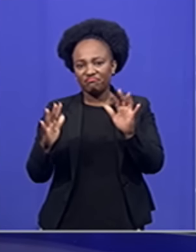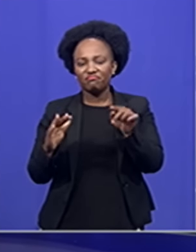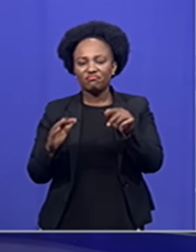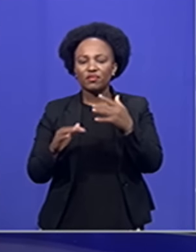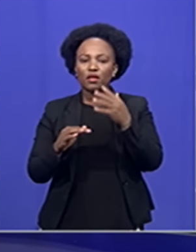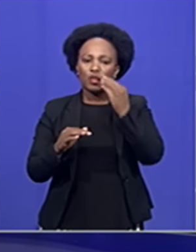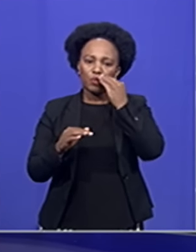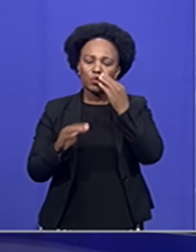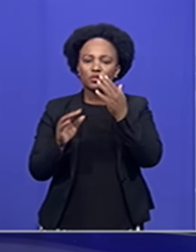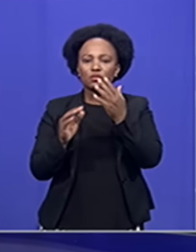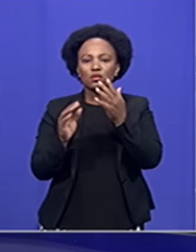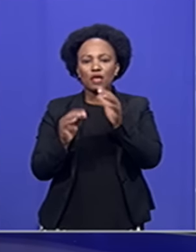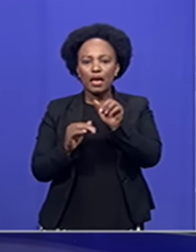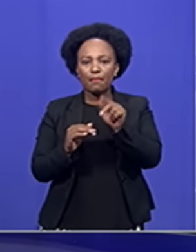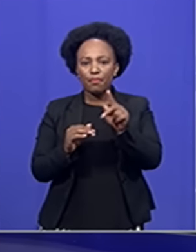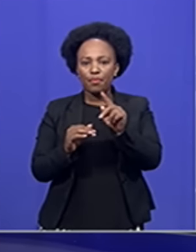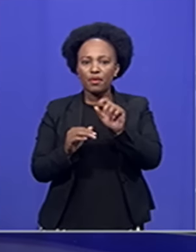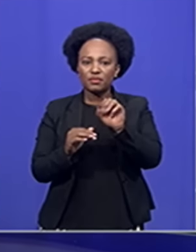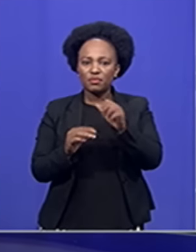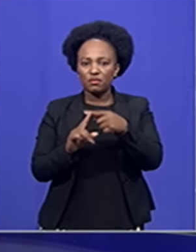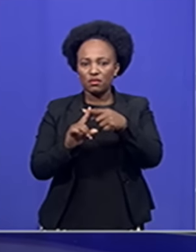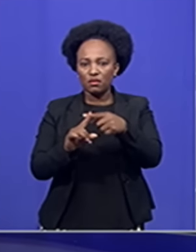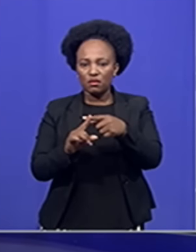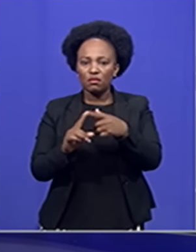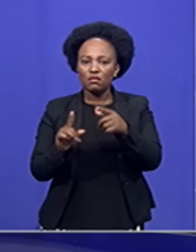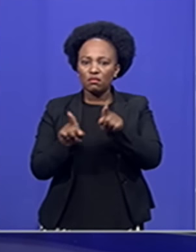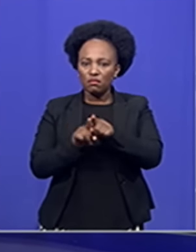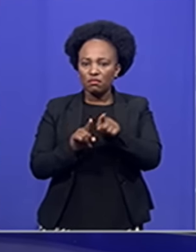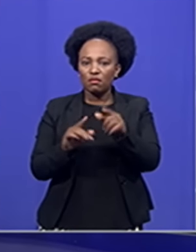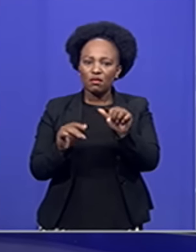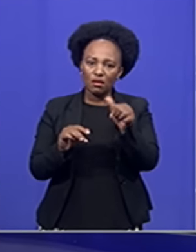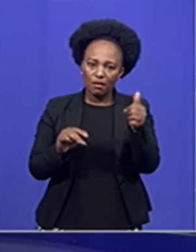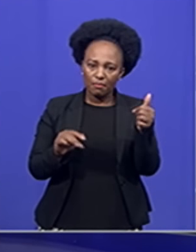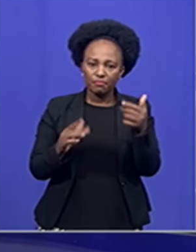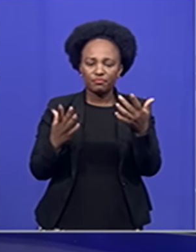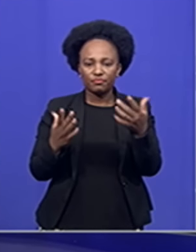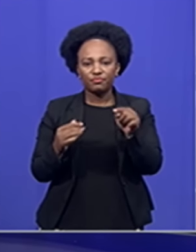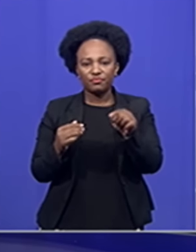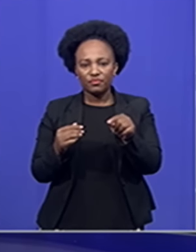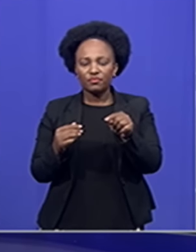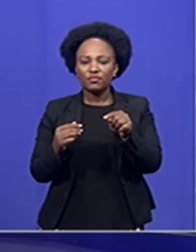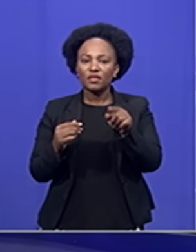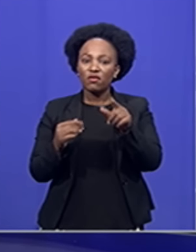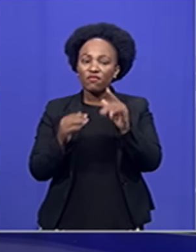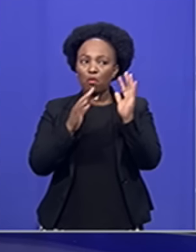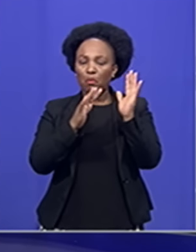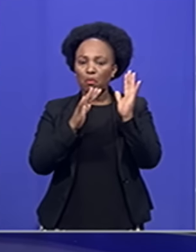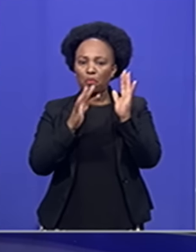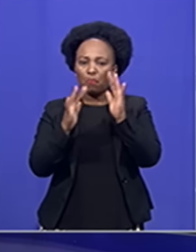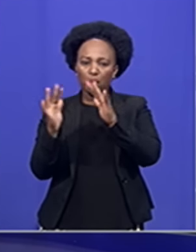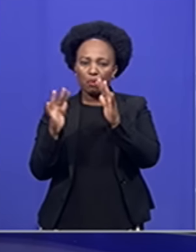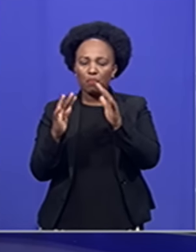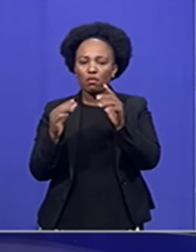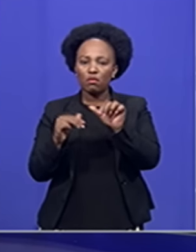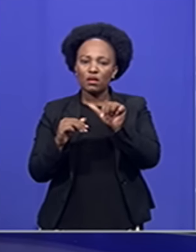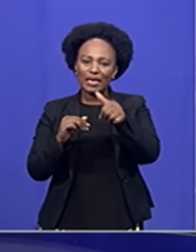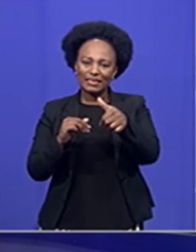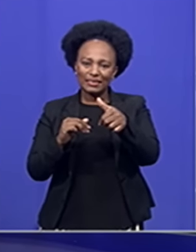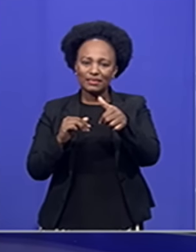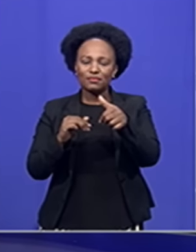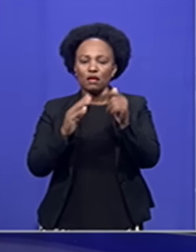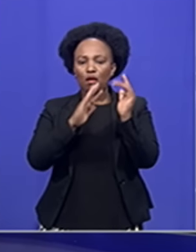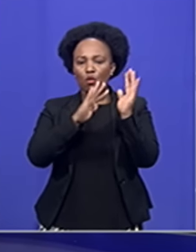gore taba tša rena di a go tšagala go app ya rena SABC Plus e le ka gore se re boletše le go dikgokagano ka moka tša leago ga bjale go latela kakanyo ya